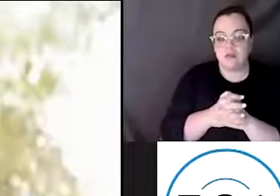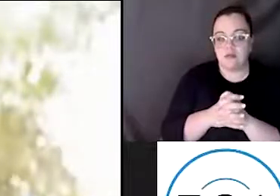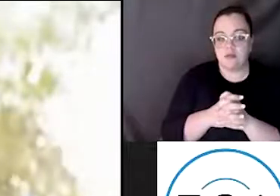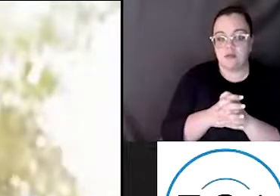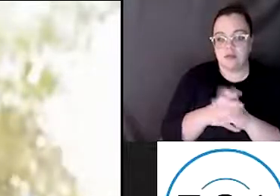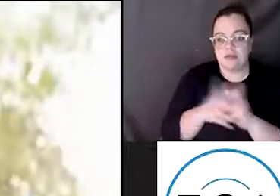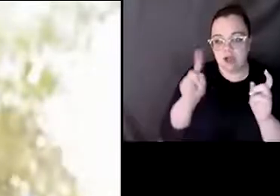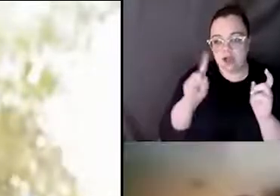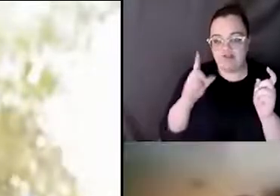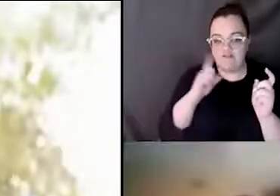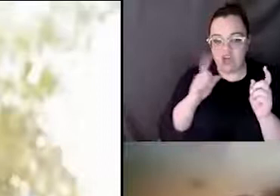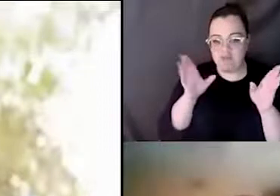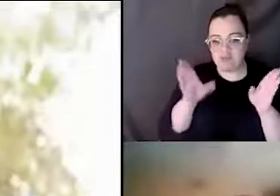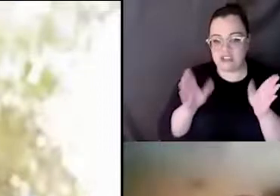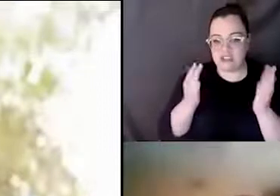are.